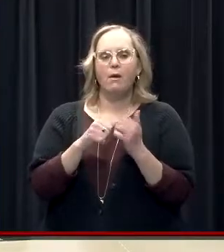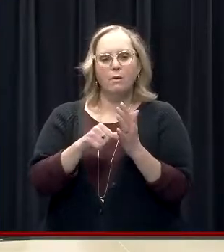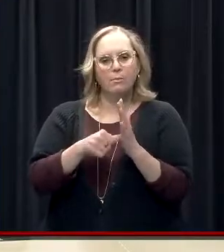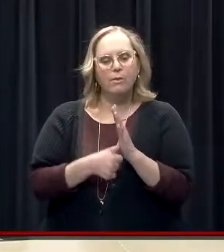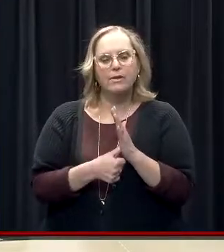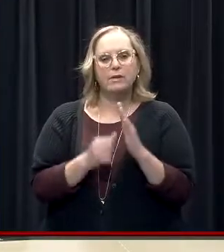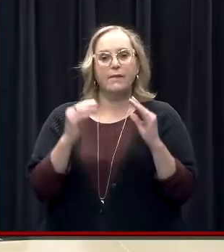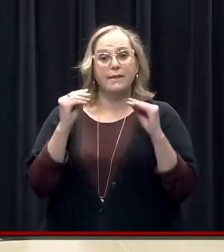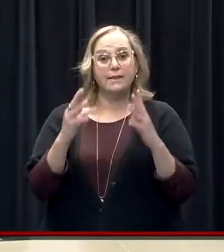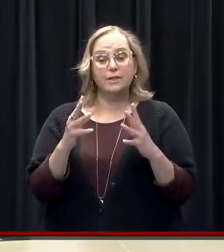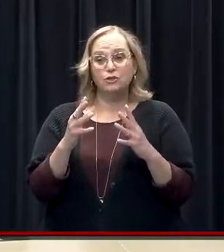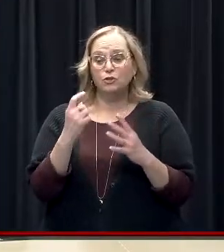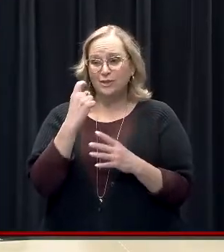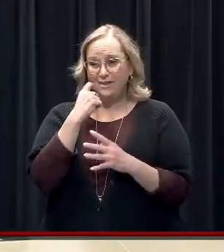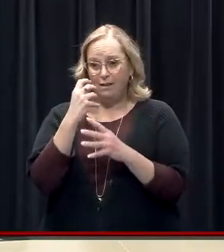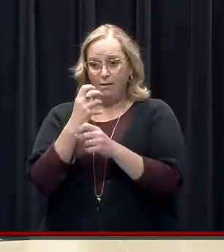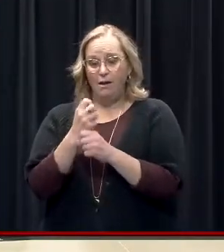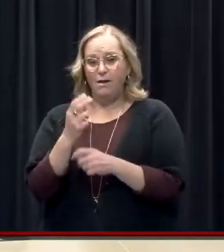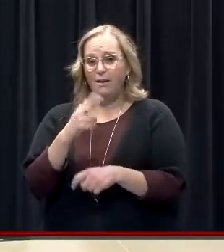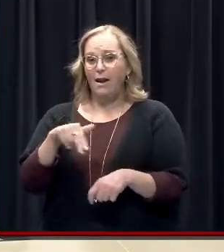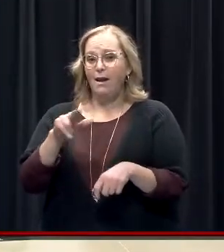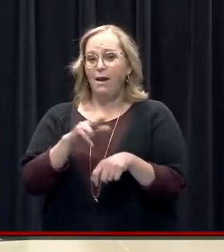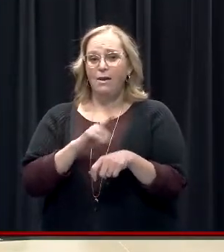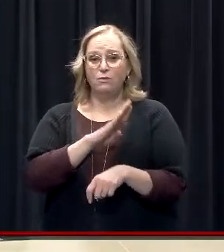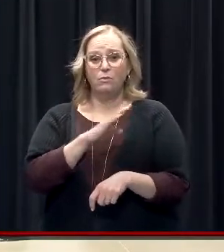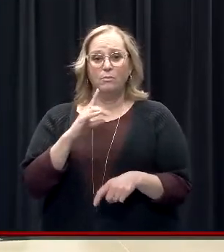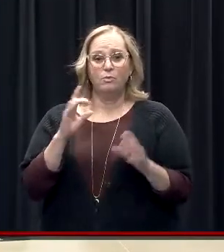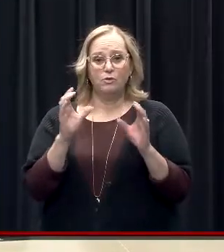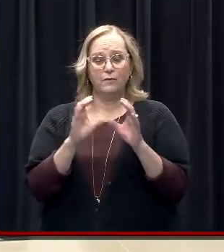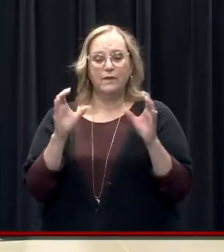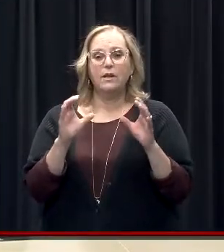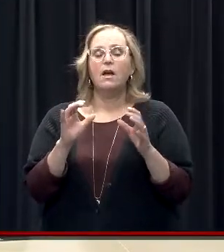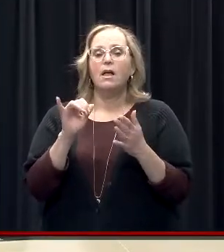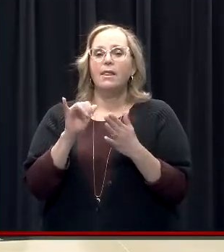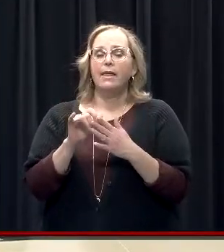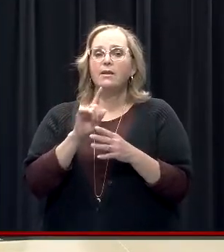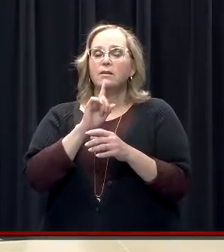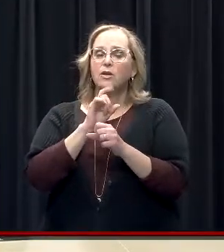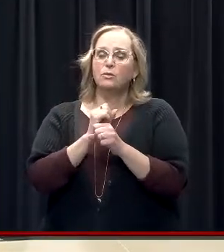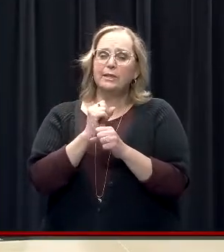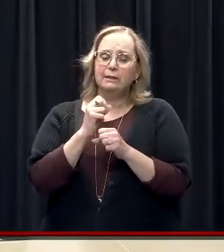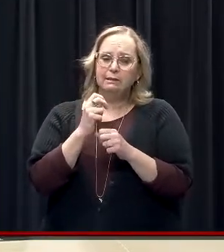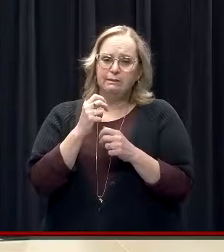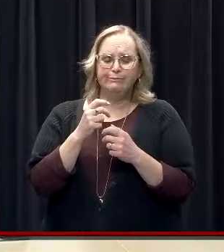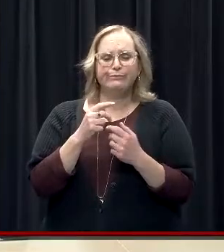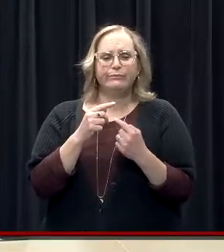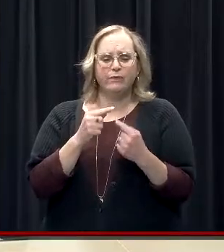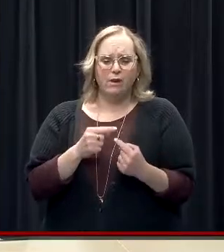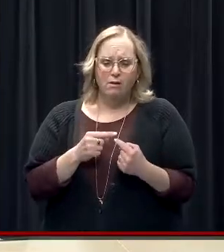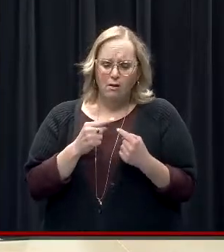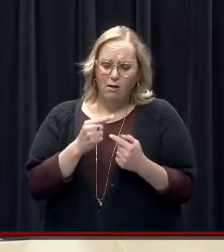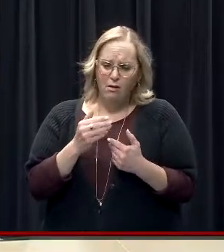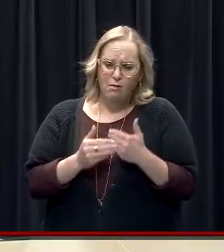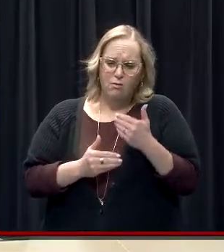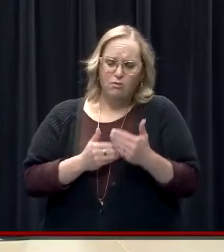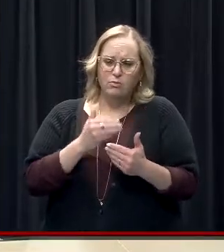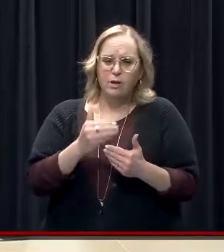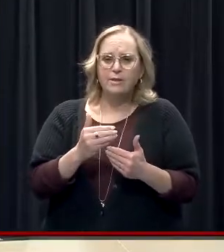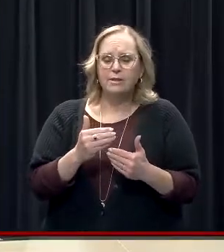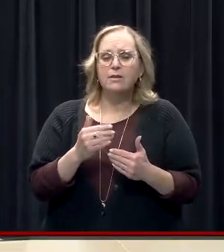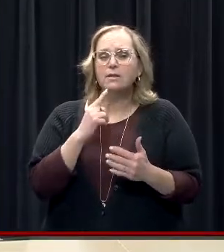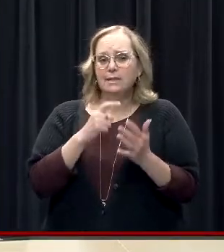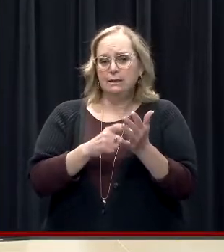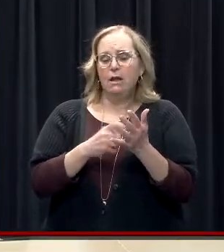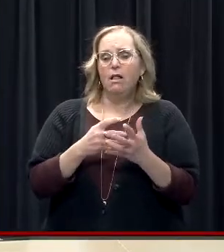board certification. It's a very arduous process. It takes a lot of time and commitment, and it's a demonstration